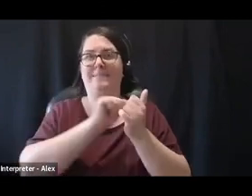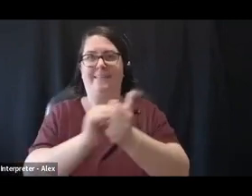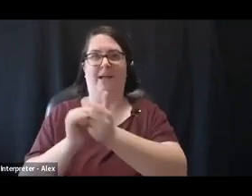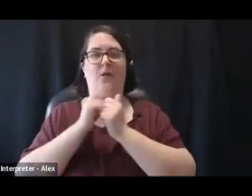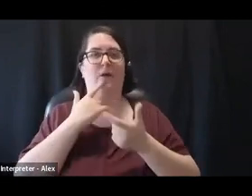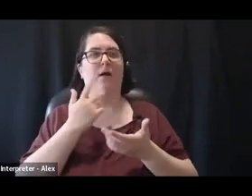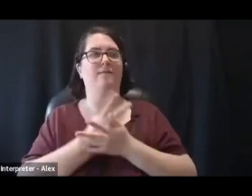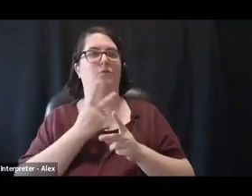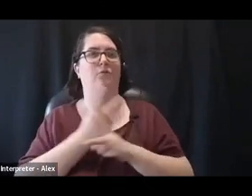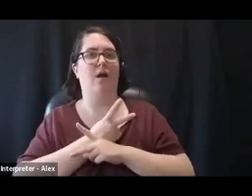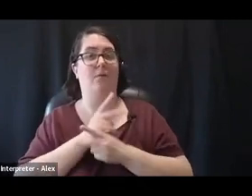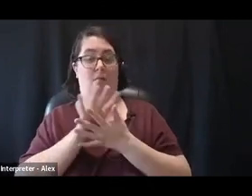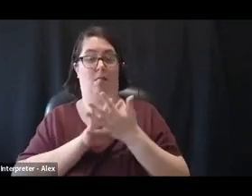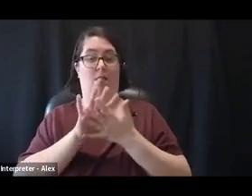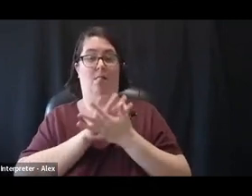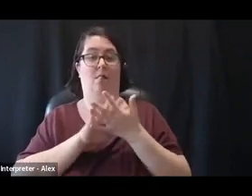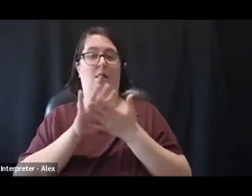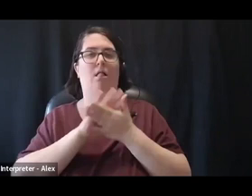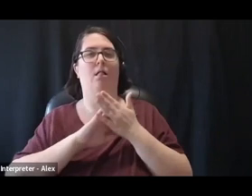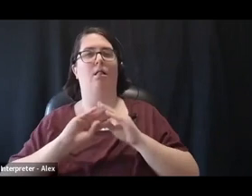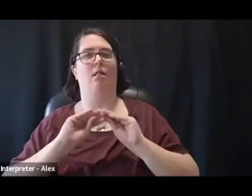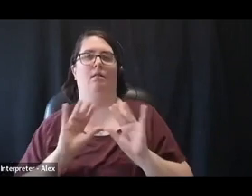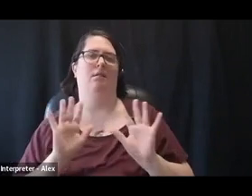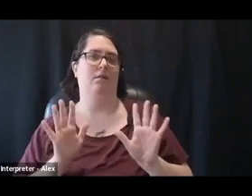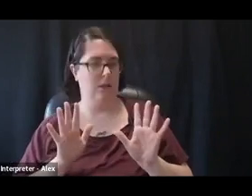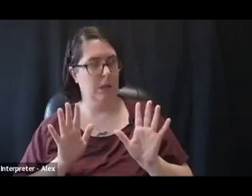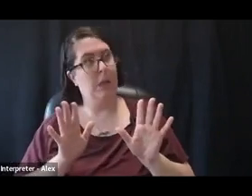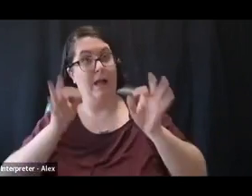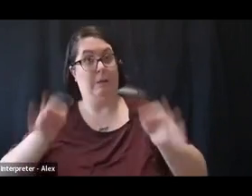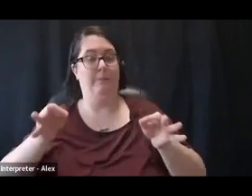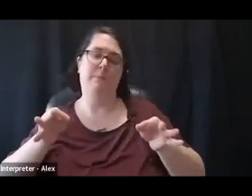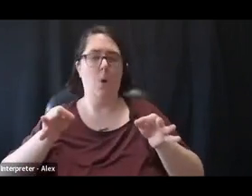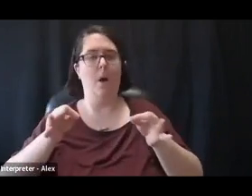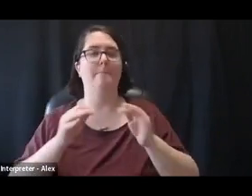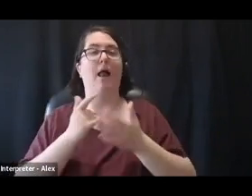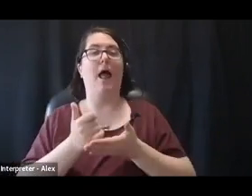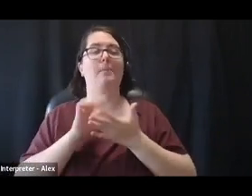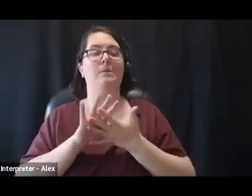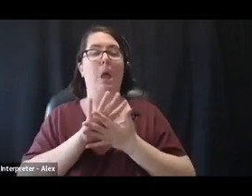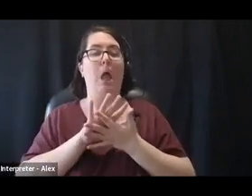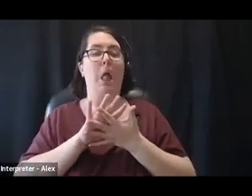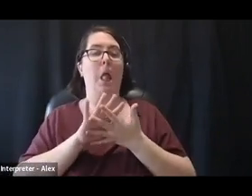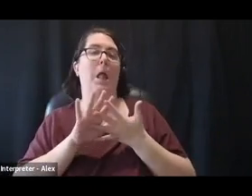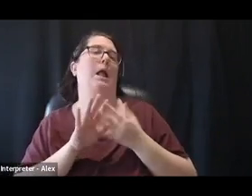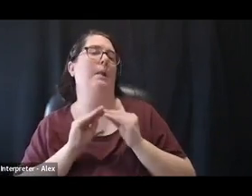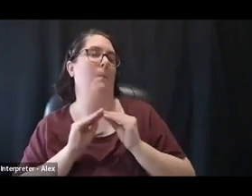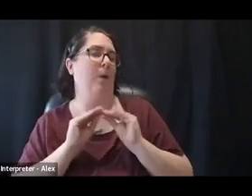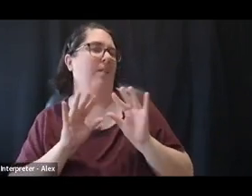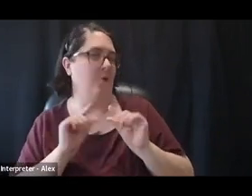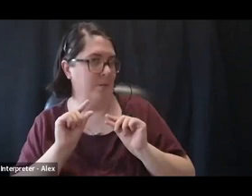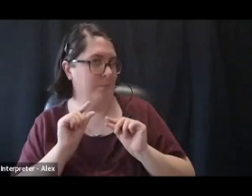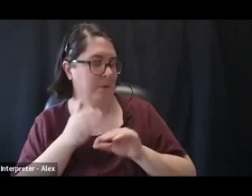what isn't actually about the degree of uncertainty to certainty, but is about being able to recognize that what we're navigating through